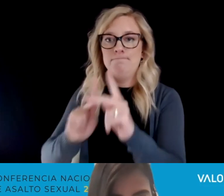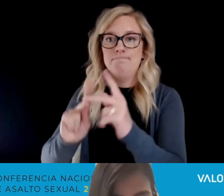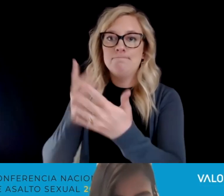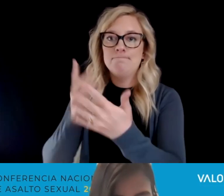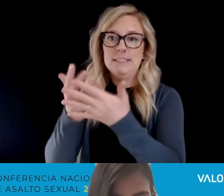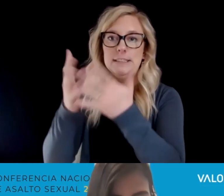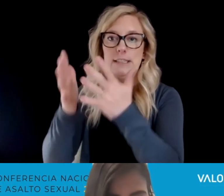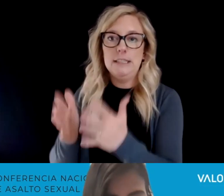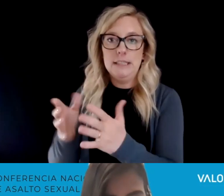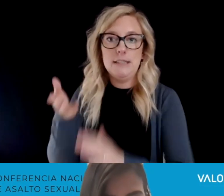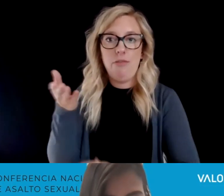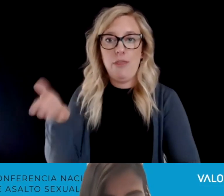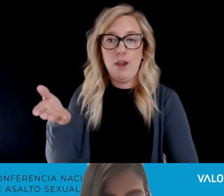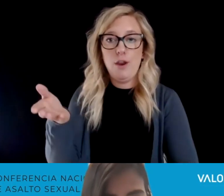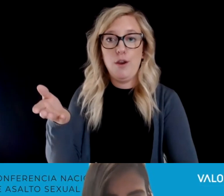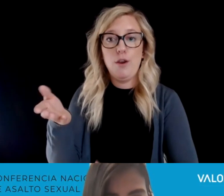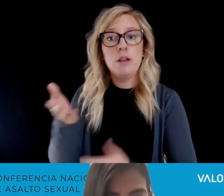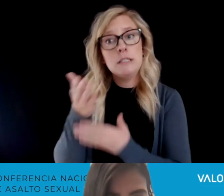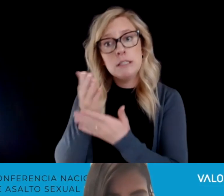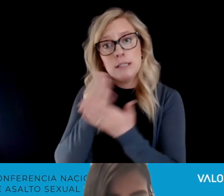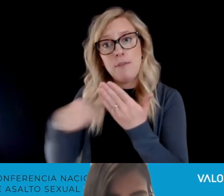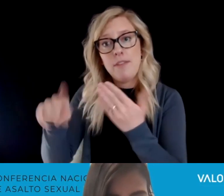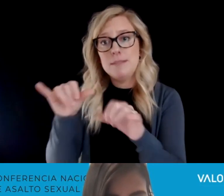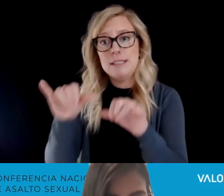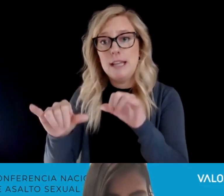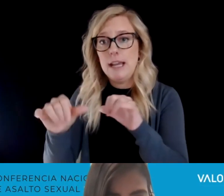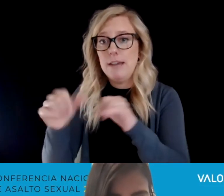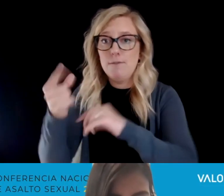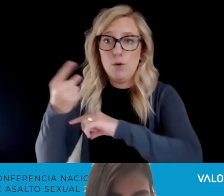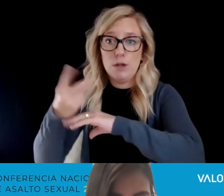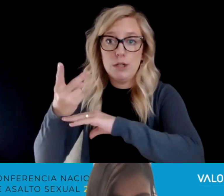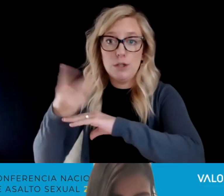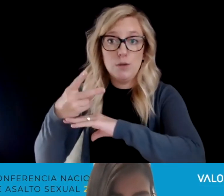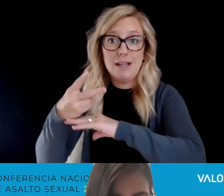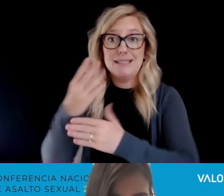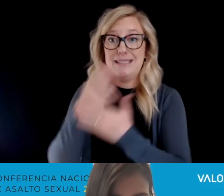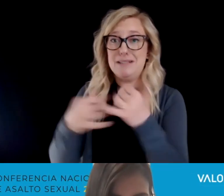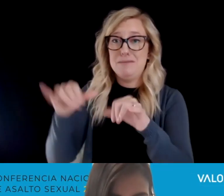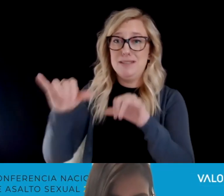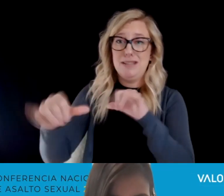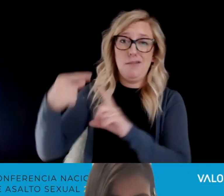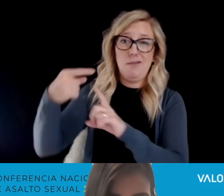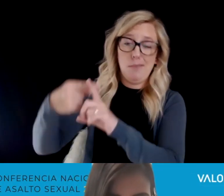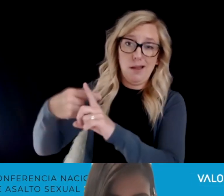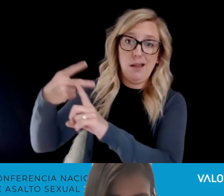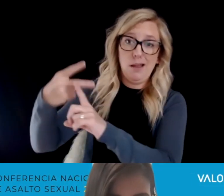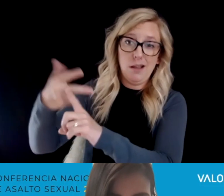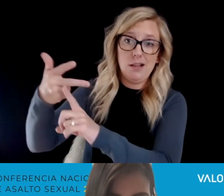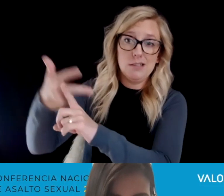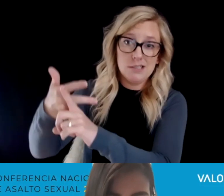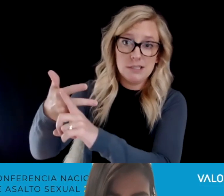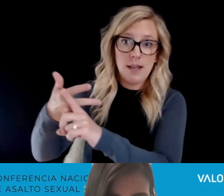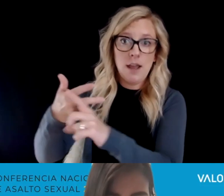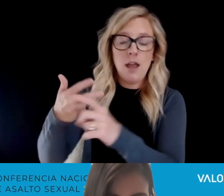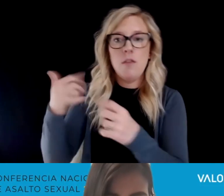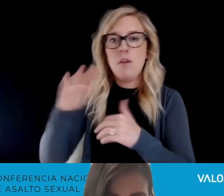Some of them will just be there for a few days. Some of them will be there for months. And they're waiting to find out, will they remain in the country